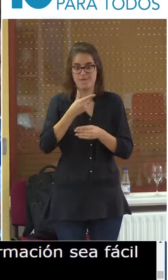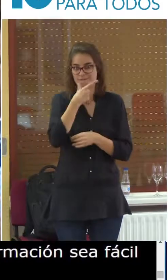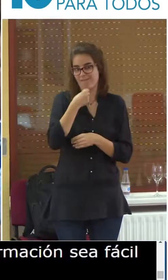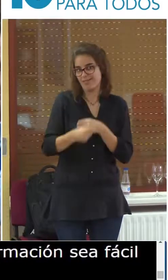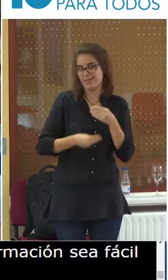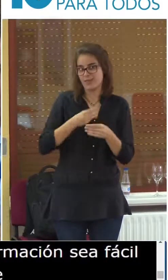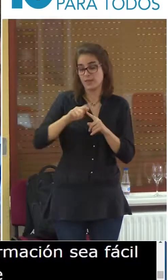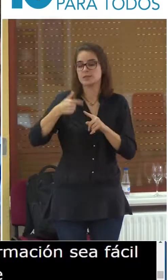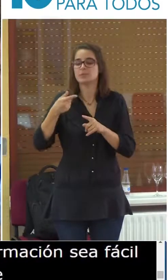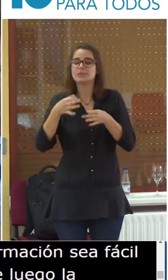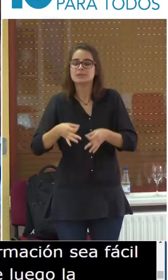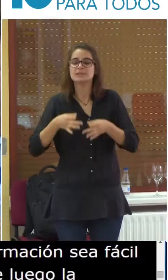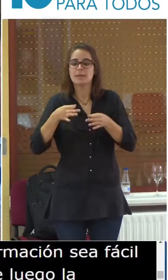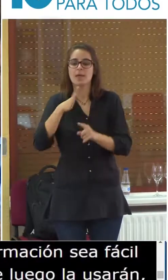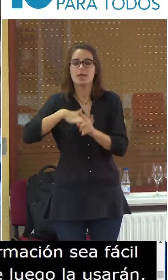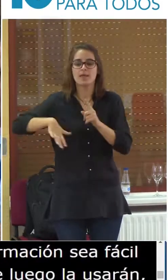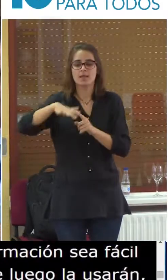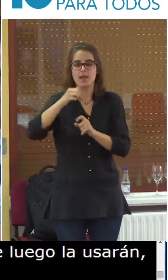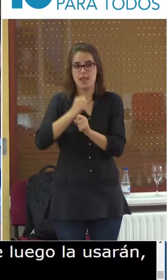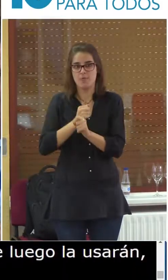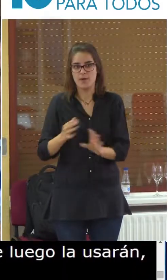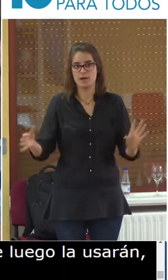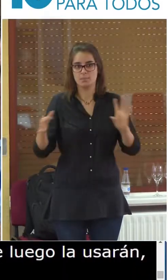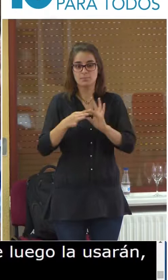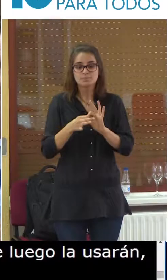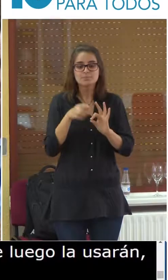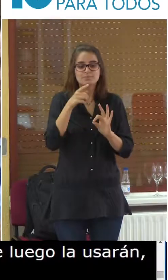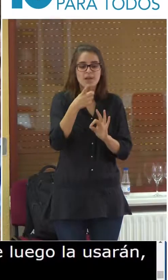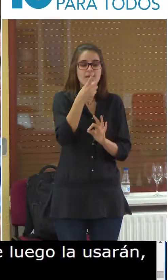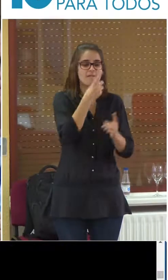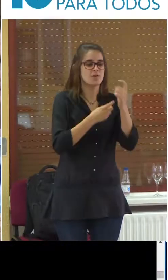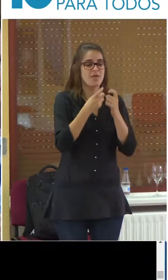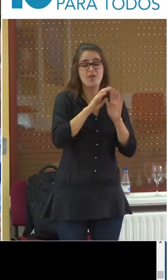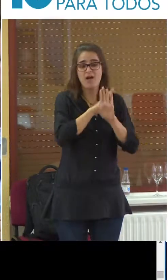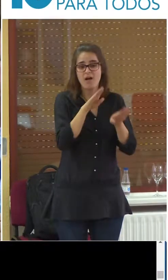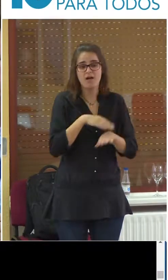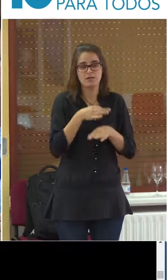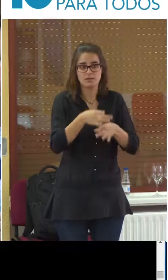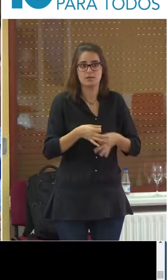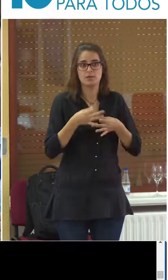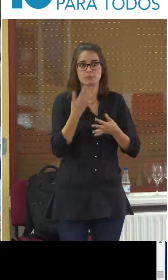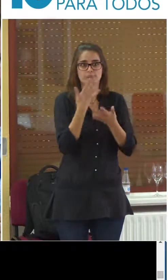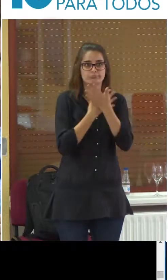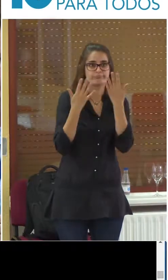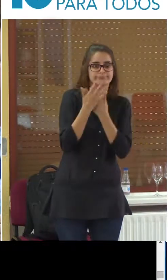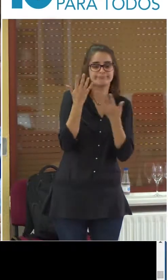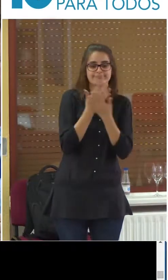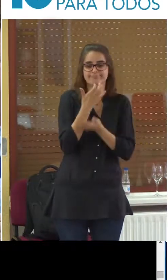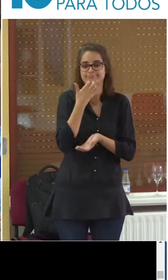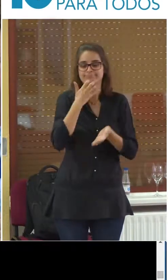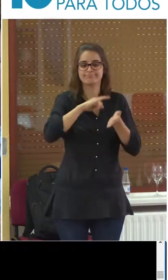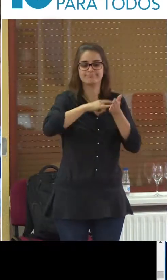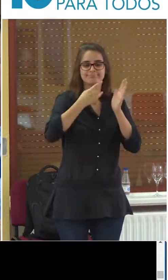with disabilities that will end up using it in the labor environment. The information is a combination of